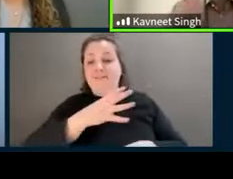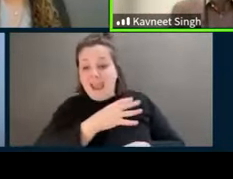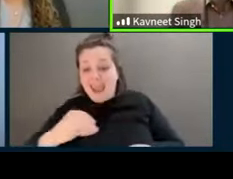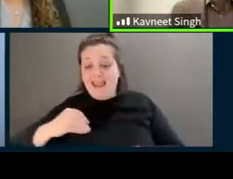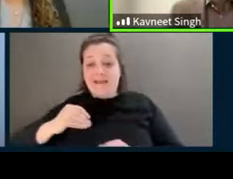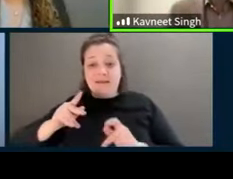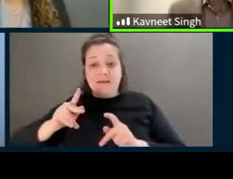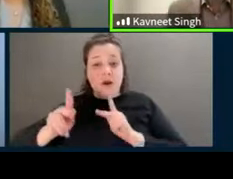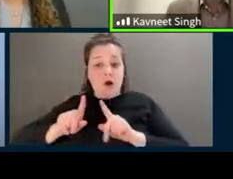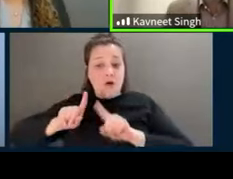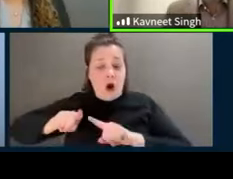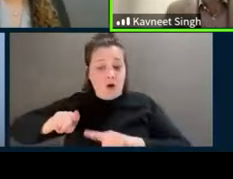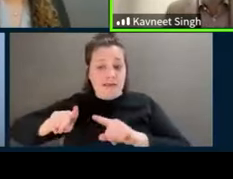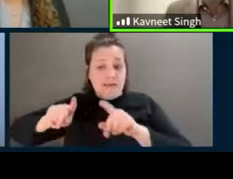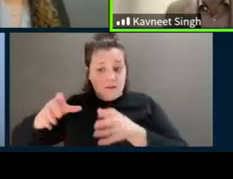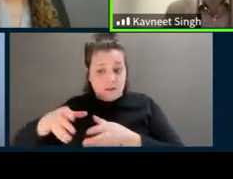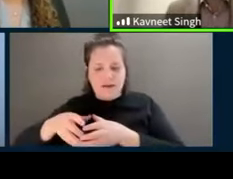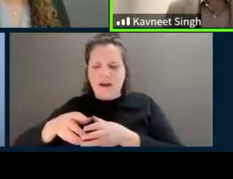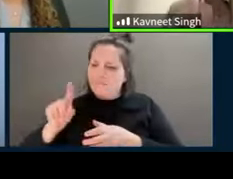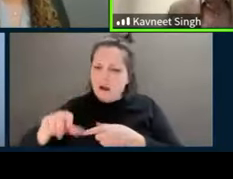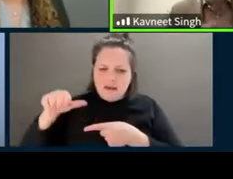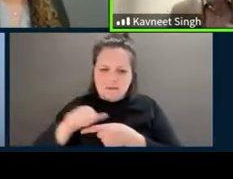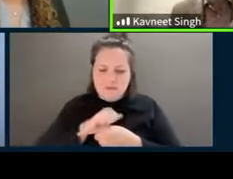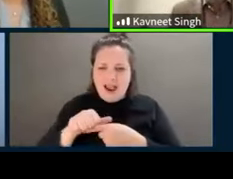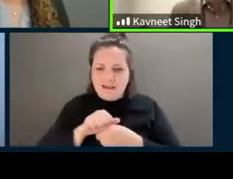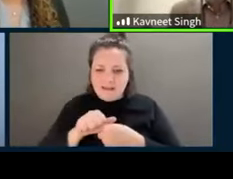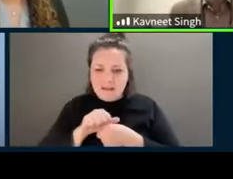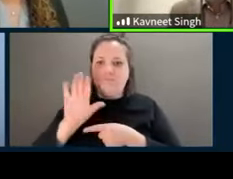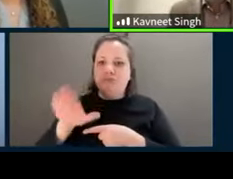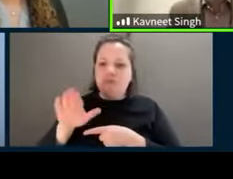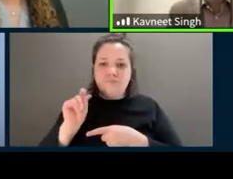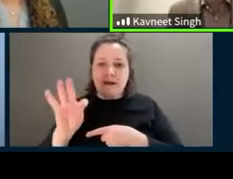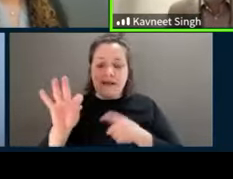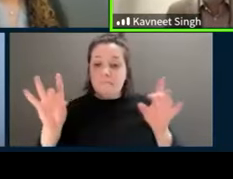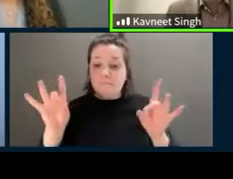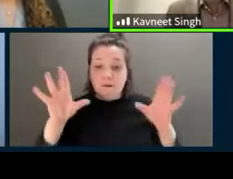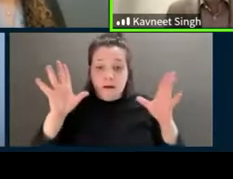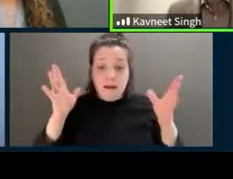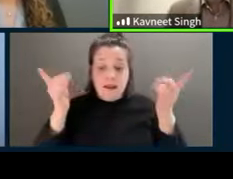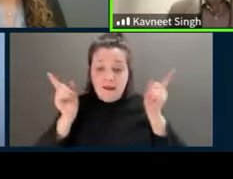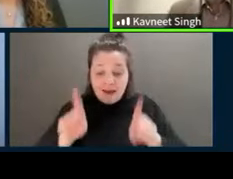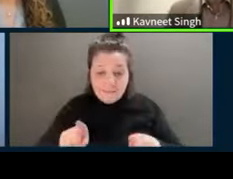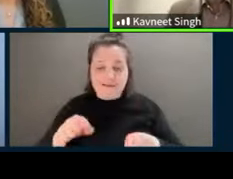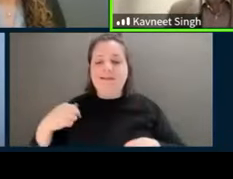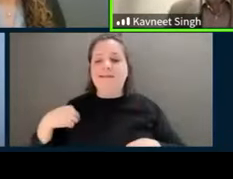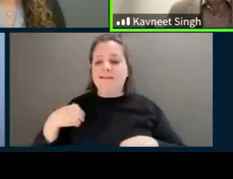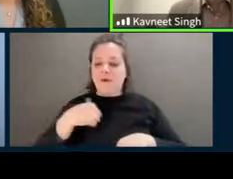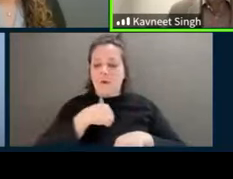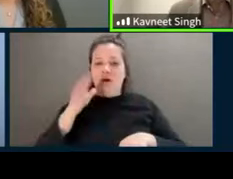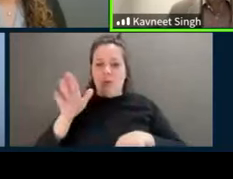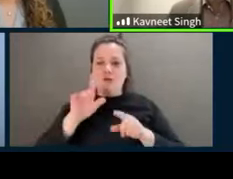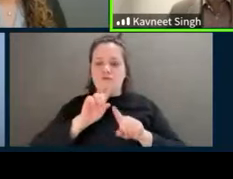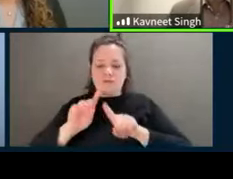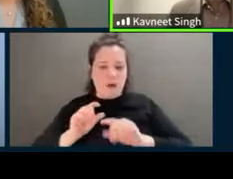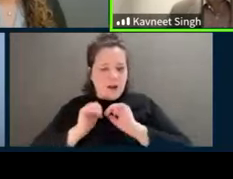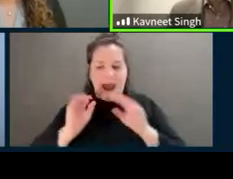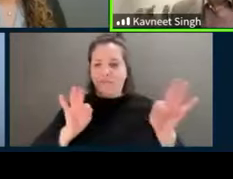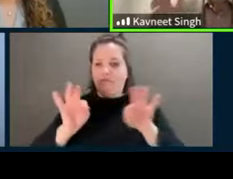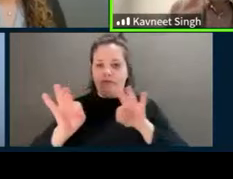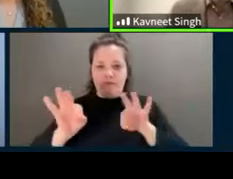hey, in the event something tragic happens, here's how we need to respond. And I think particularly for those of us that